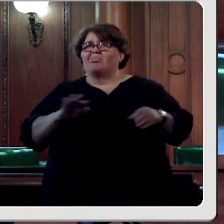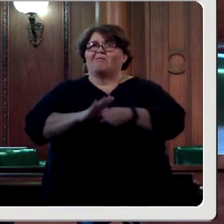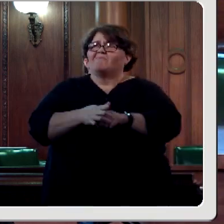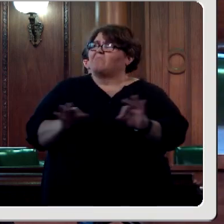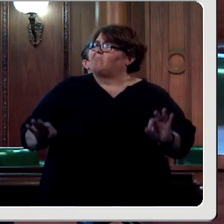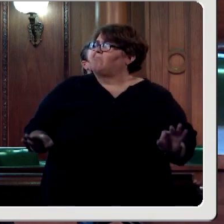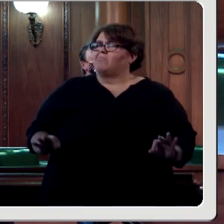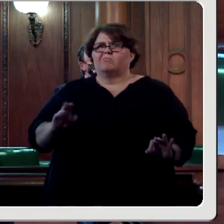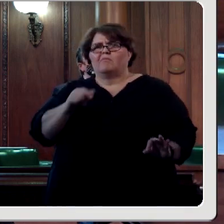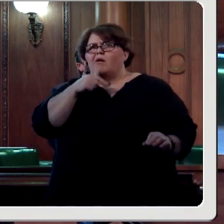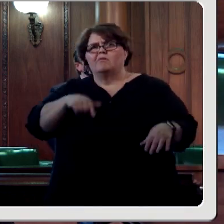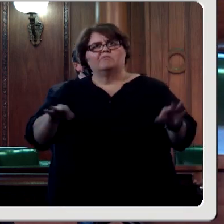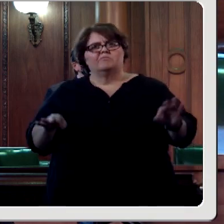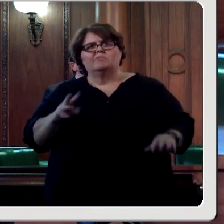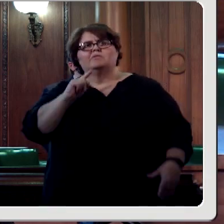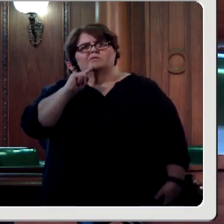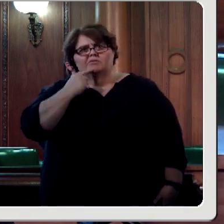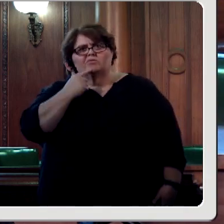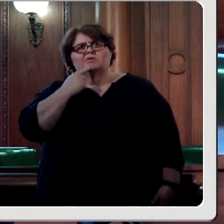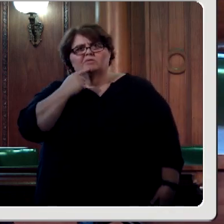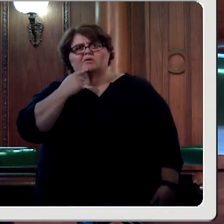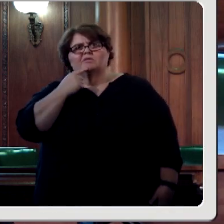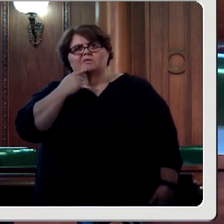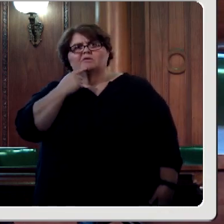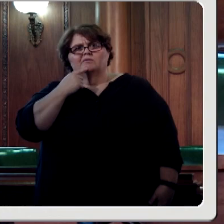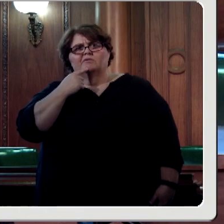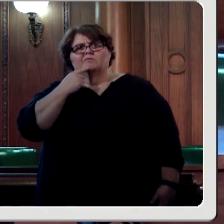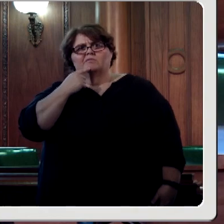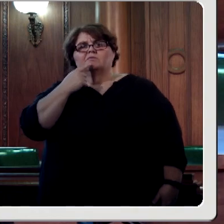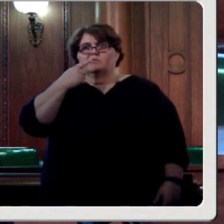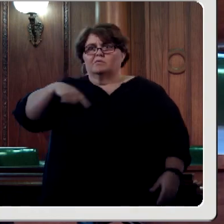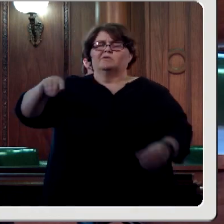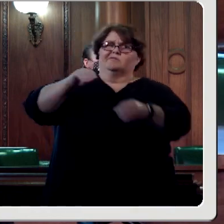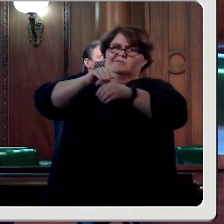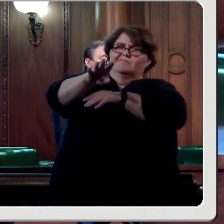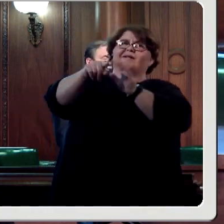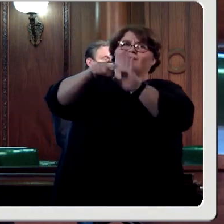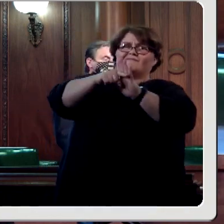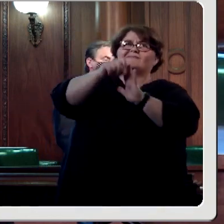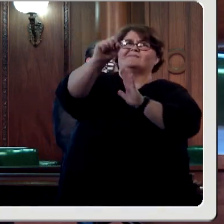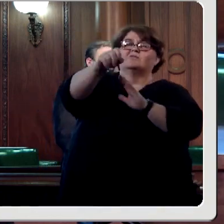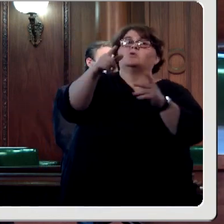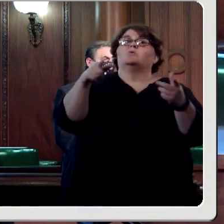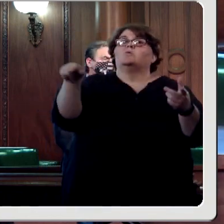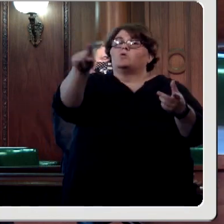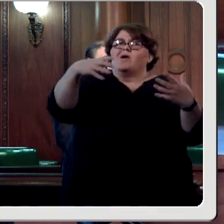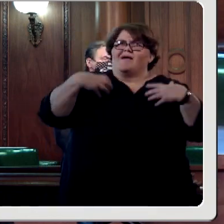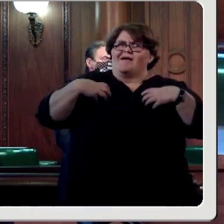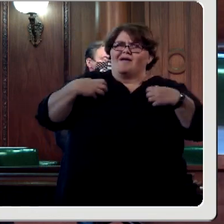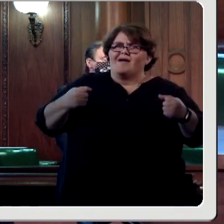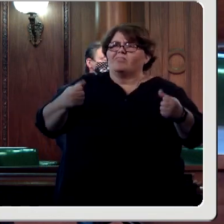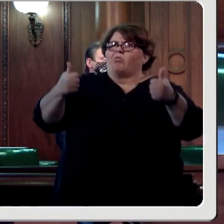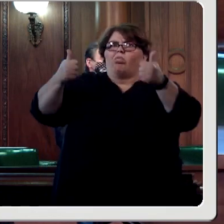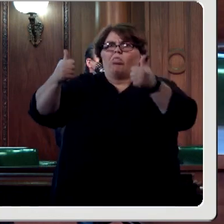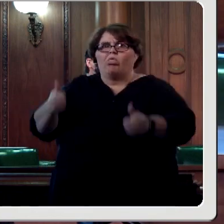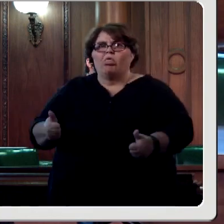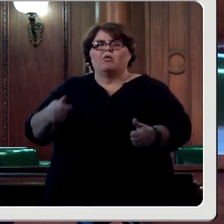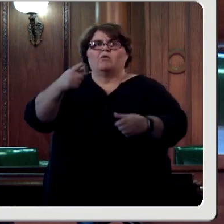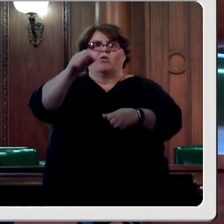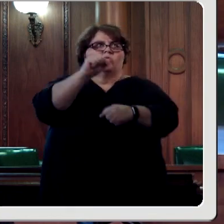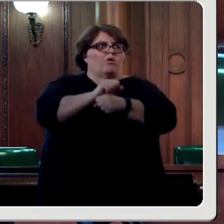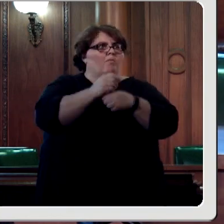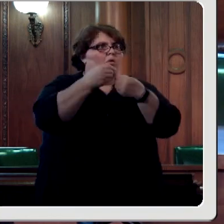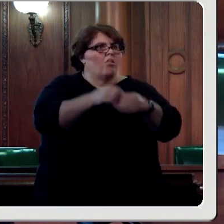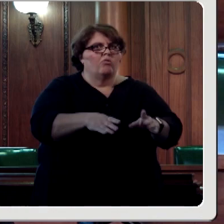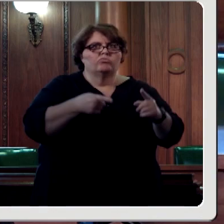that this has had on all of our lives, from our health to lives lost, to lost jobs, to